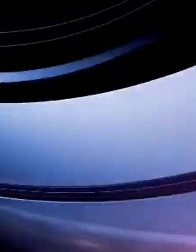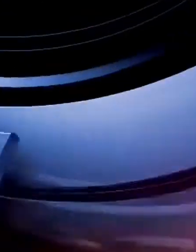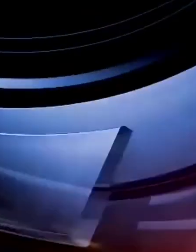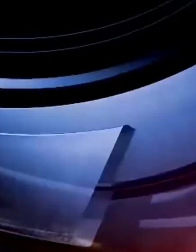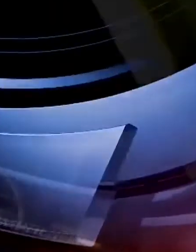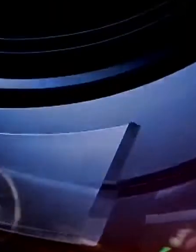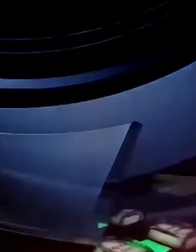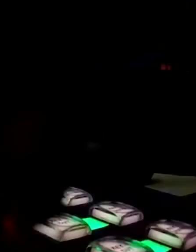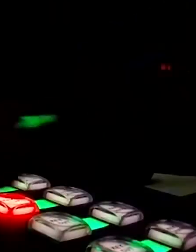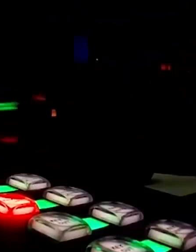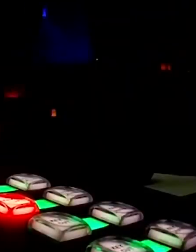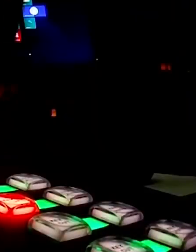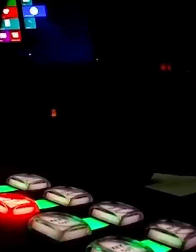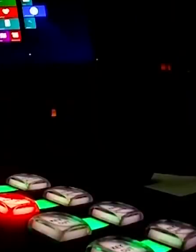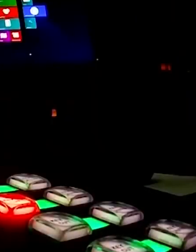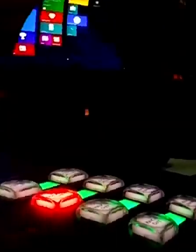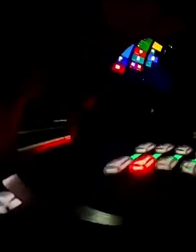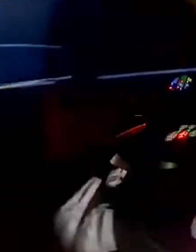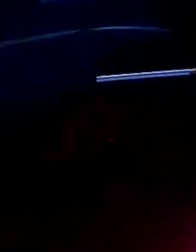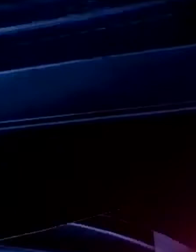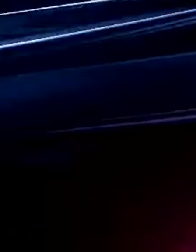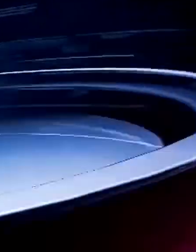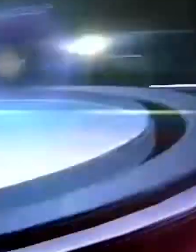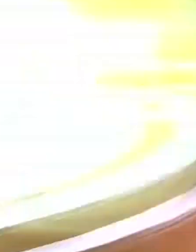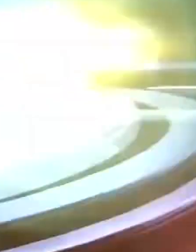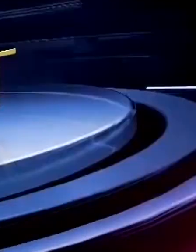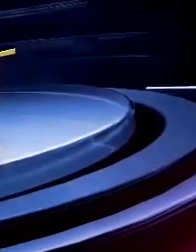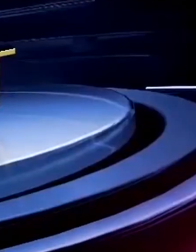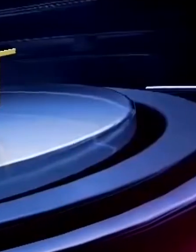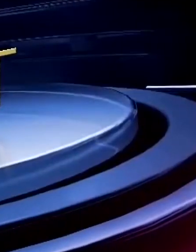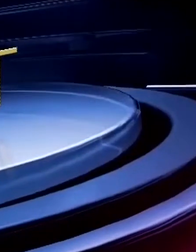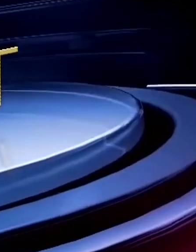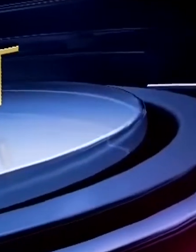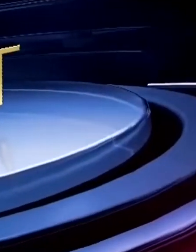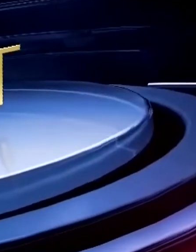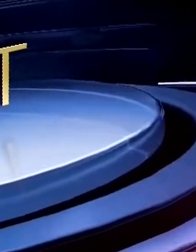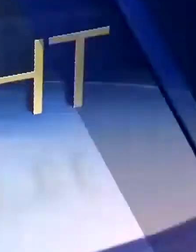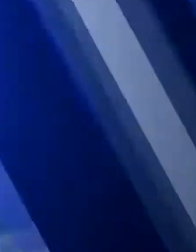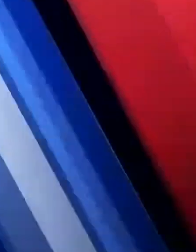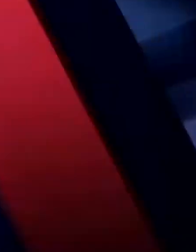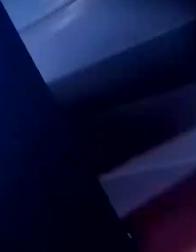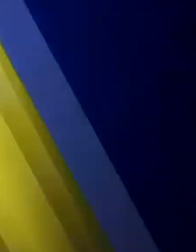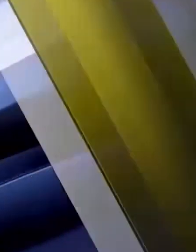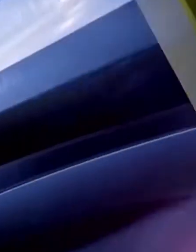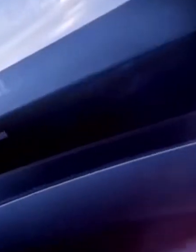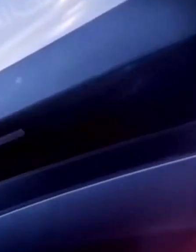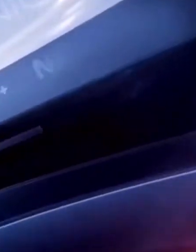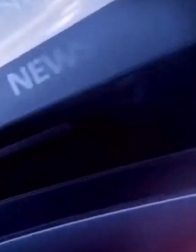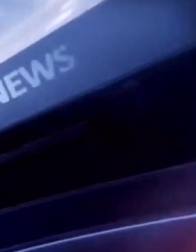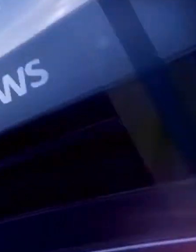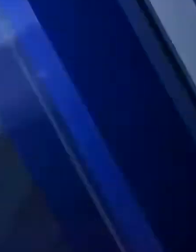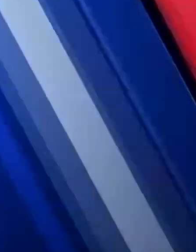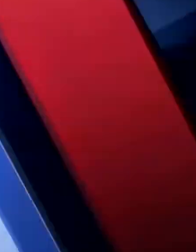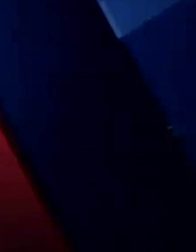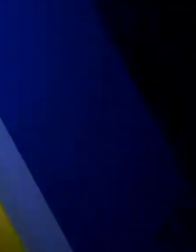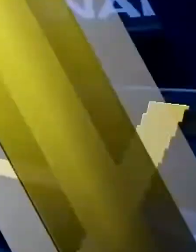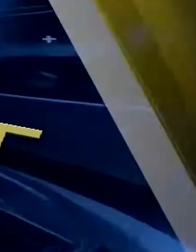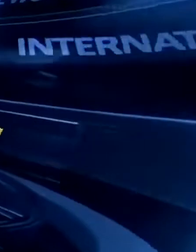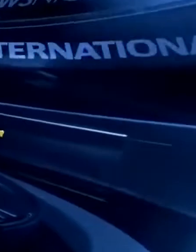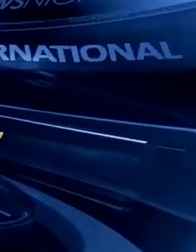Broadcasting from our studios in the Pine St. Michael, this is CBC Newsnight, starting now.